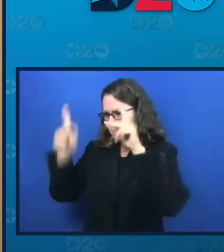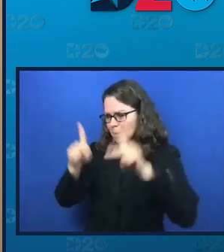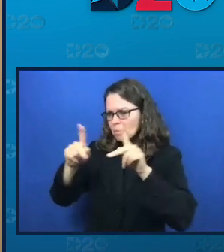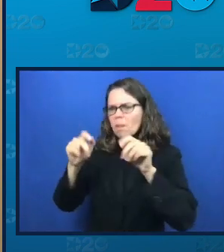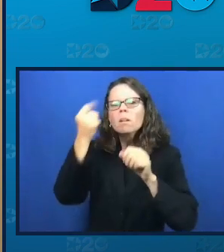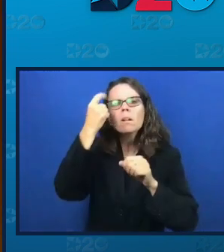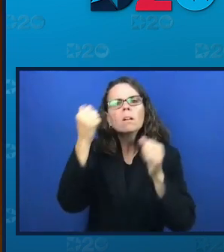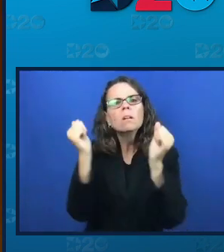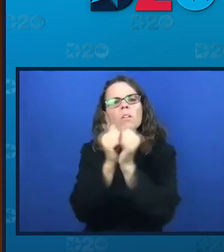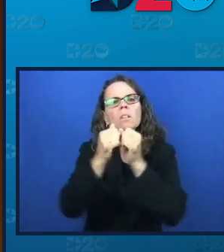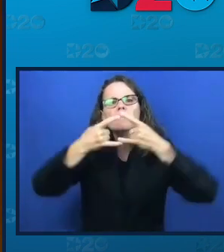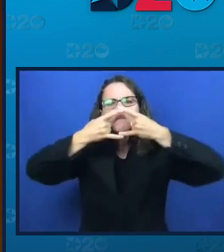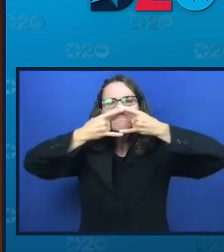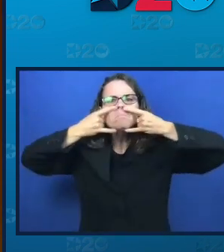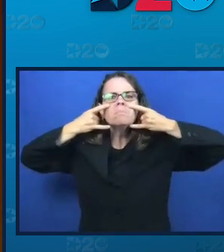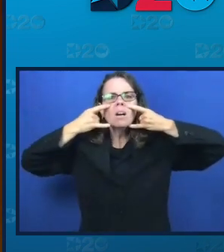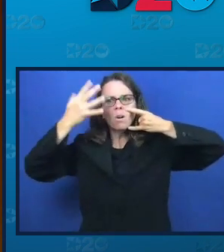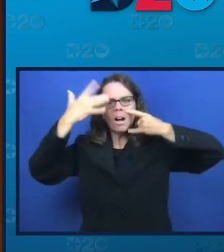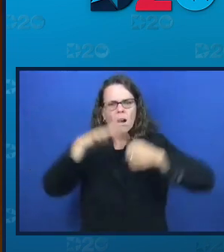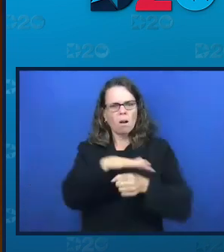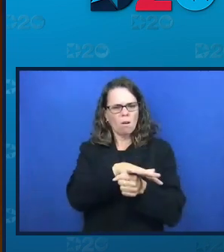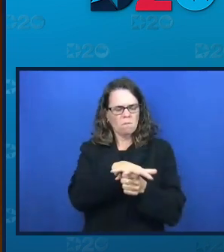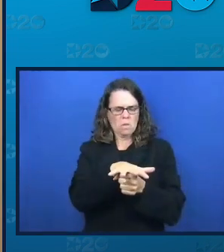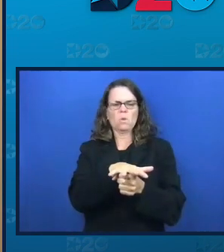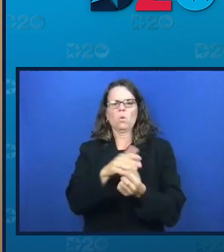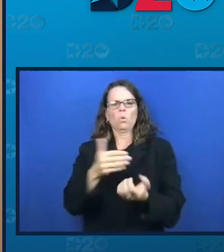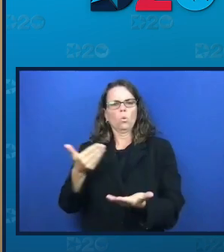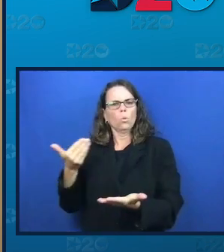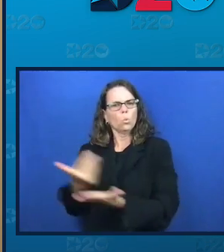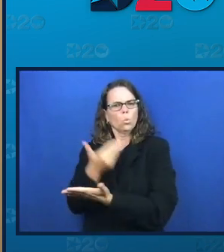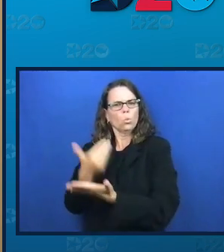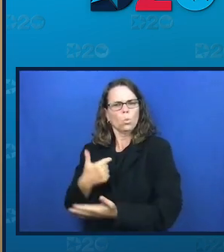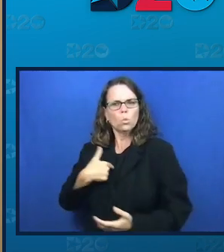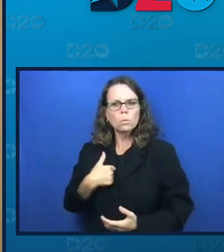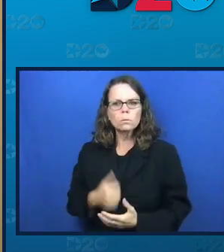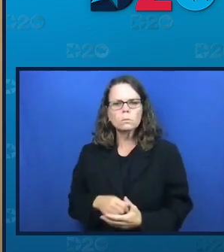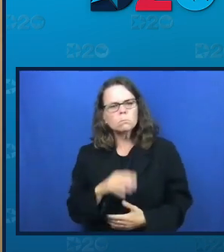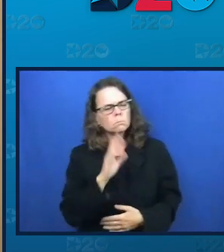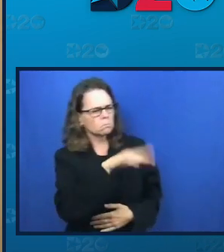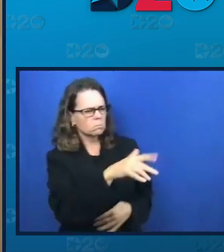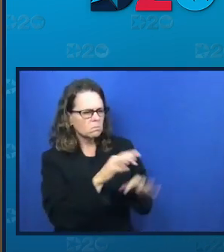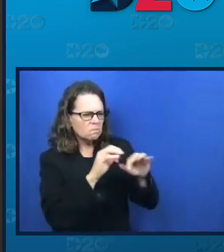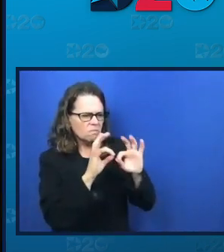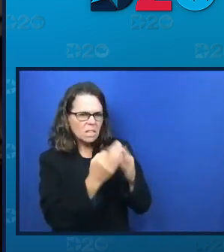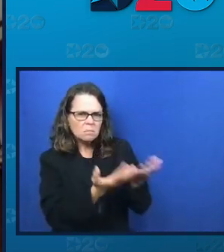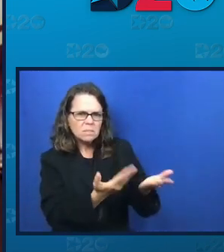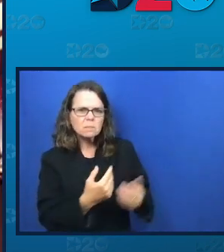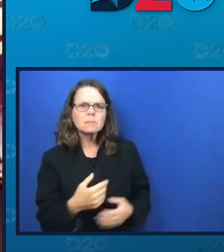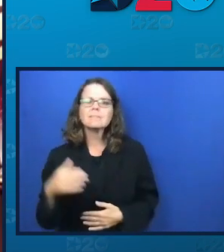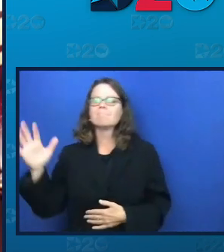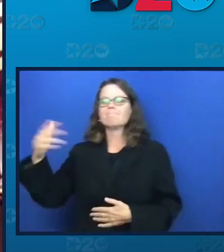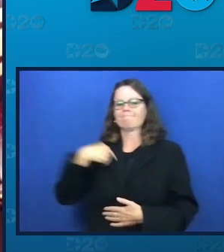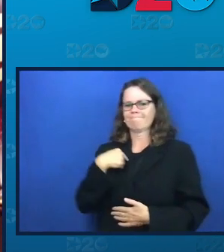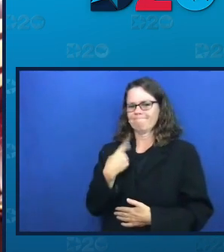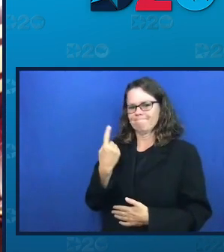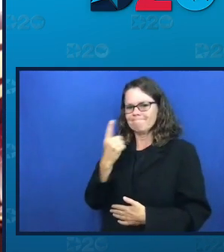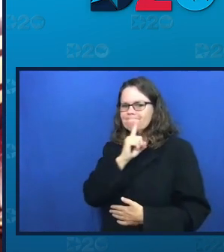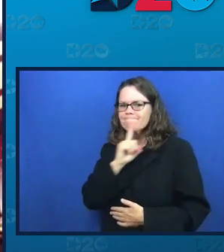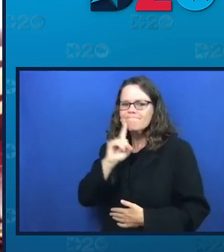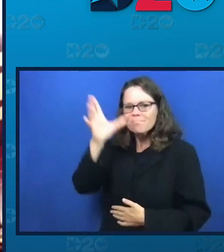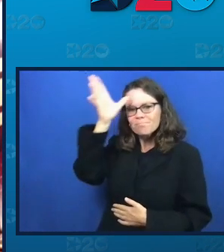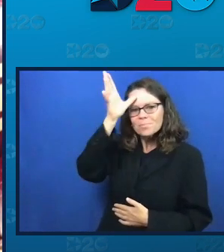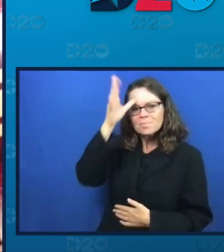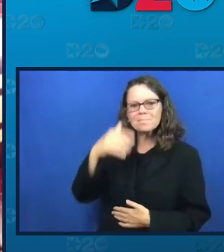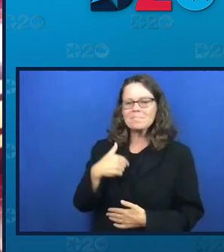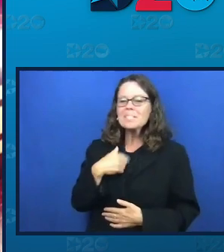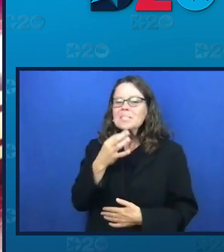interesting. How's your family doing? Well, I'm a single dad. I have a almost 5-year-old who's my world. And I'm very lucky